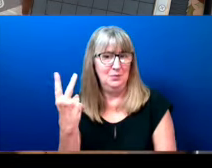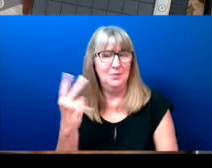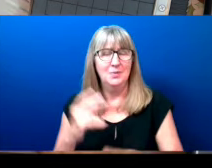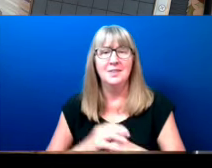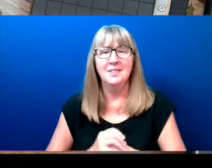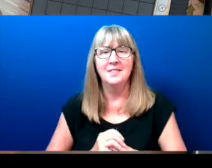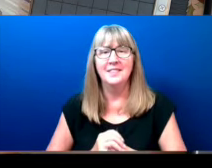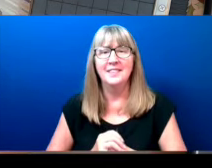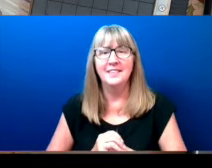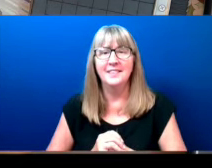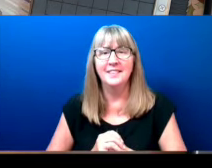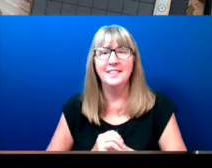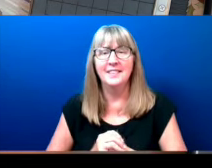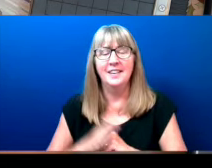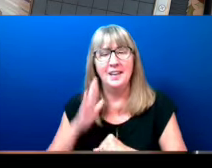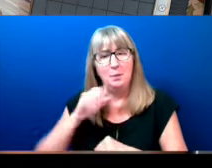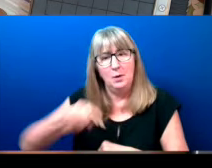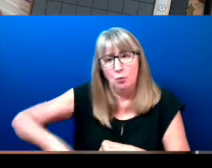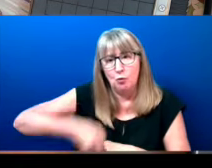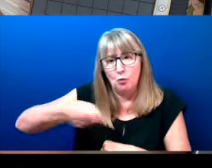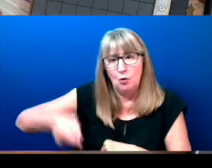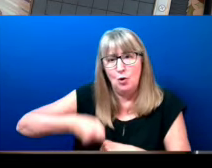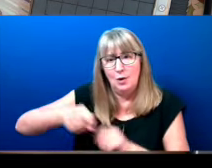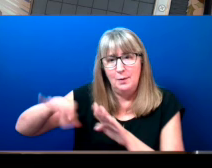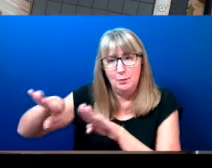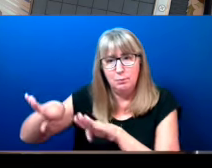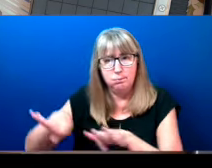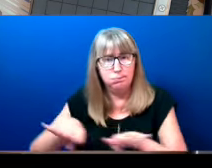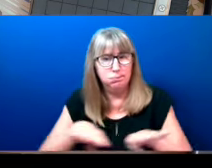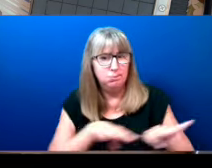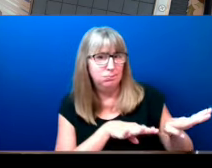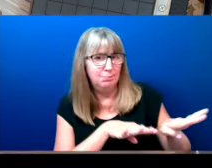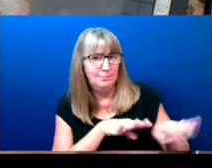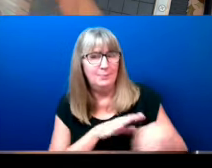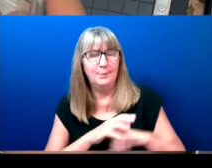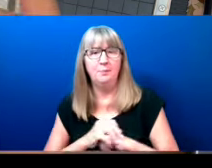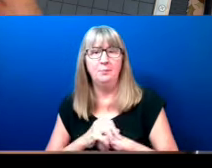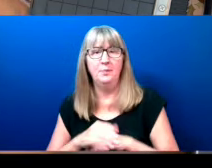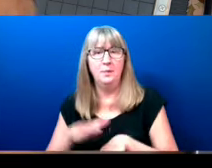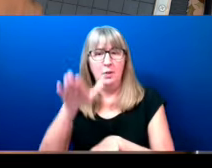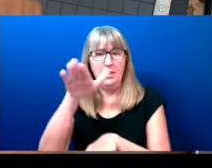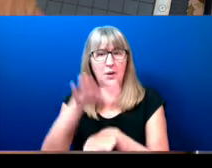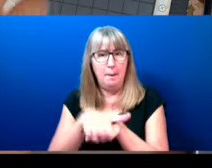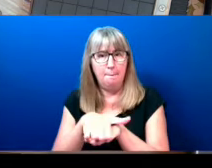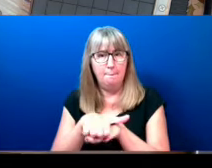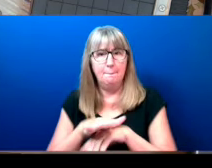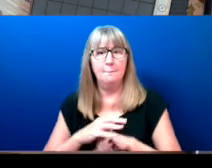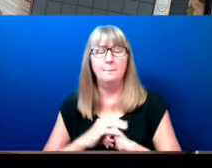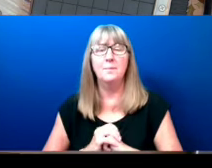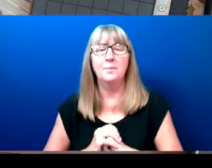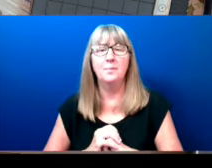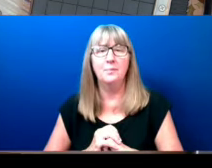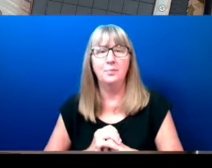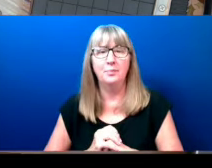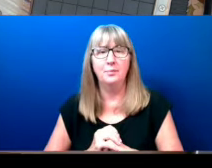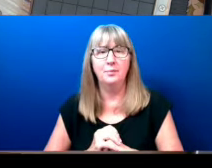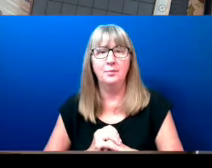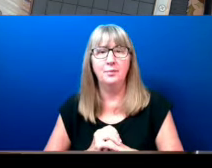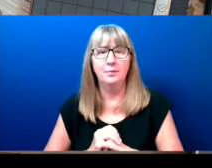2 trees. There we go. Since I'm going to be rolling it through, I'll cover it with